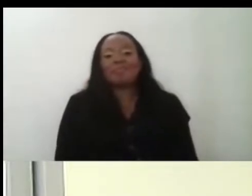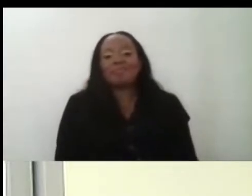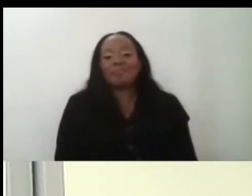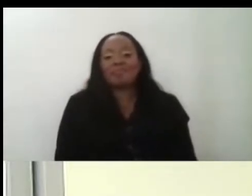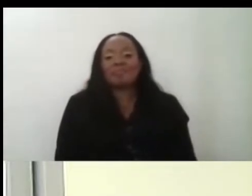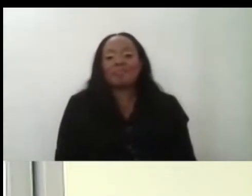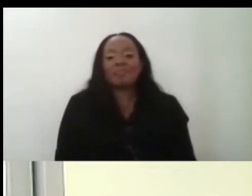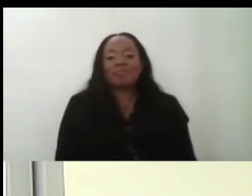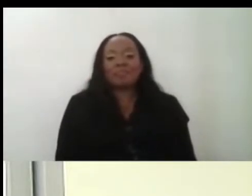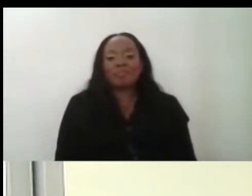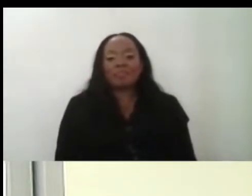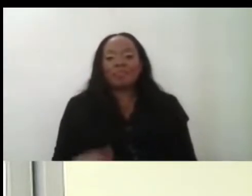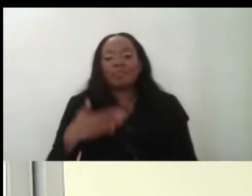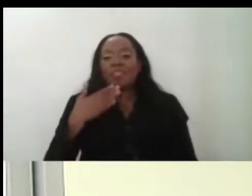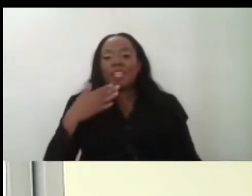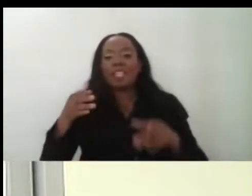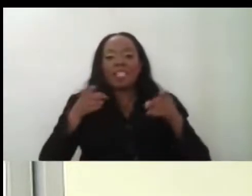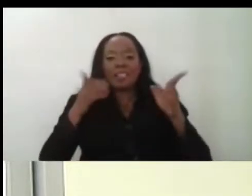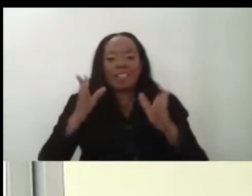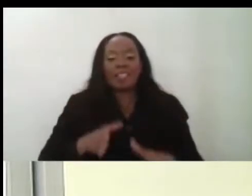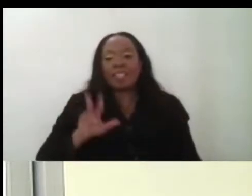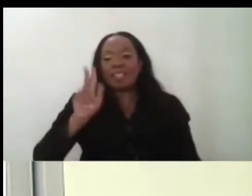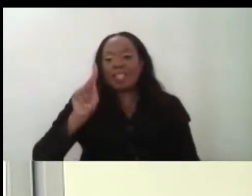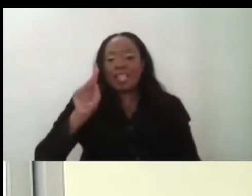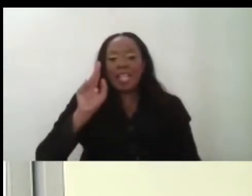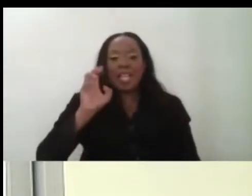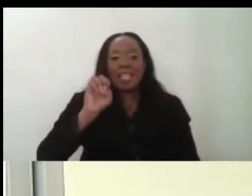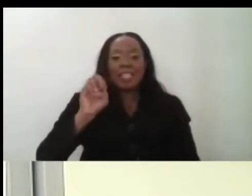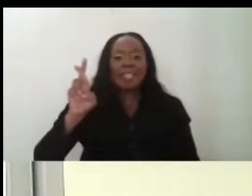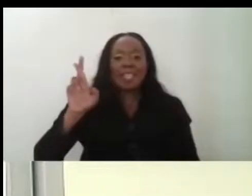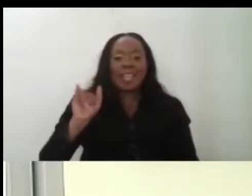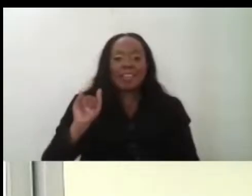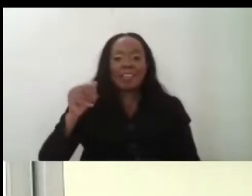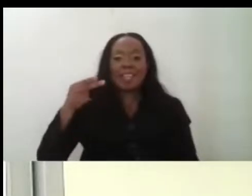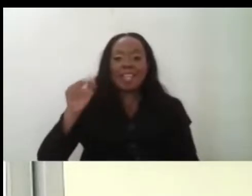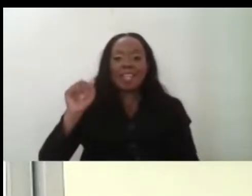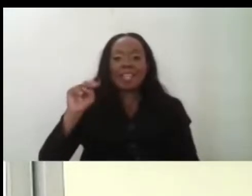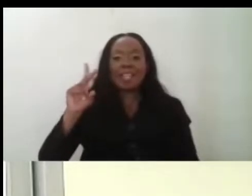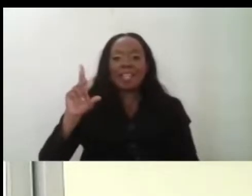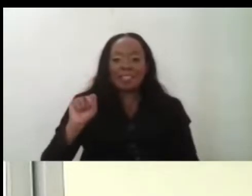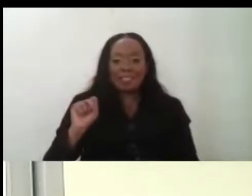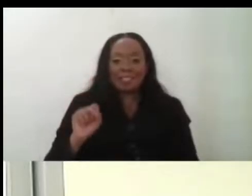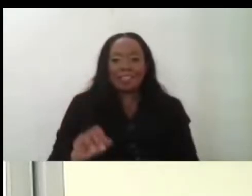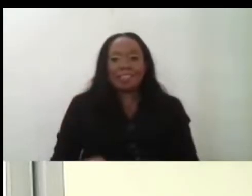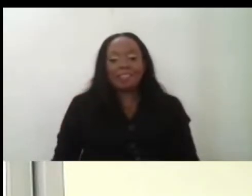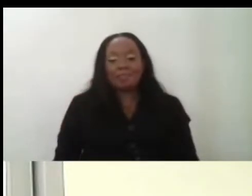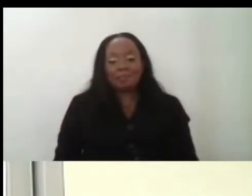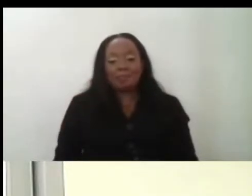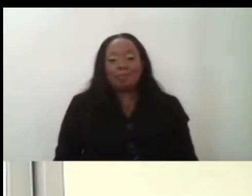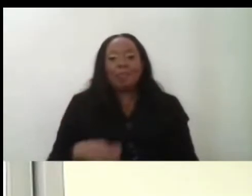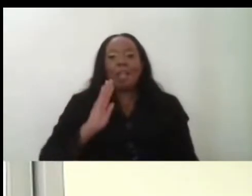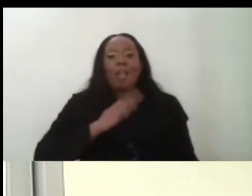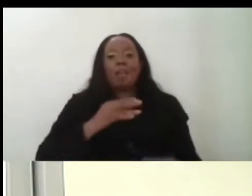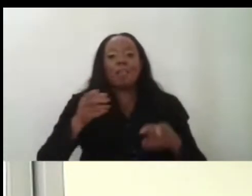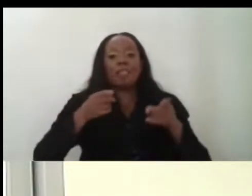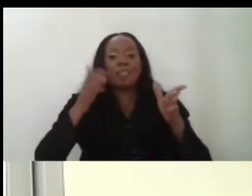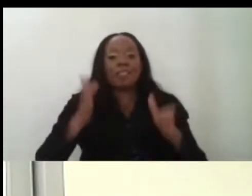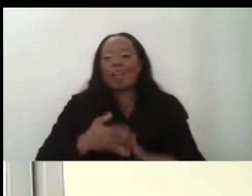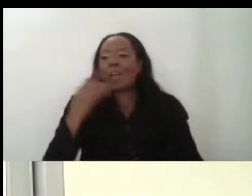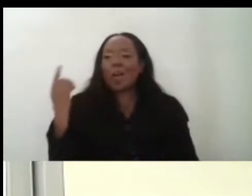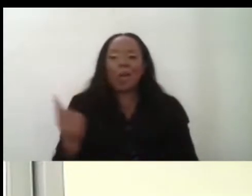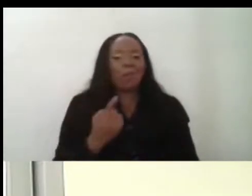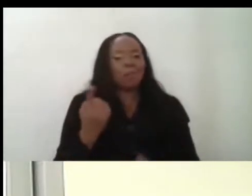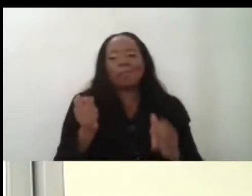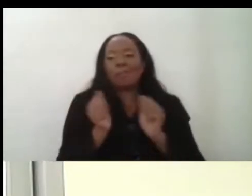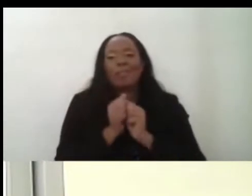thank our Director, Ms. Carrie Hines. Our Director is no stranger to hurricane press conferences, and we thank